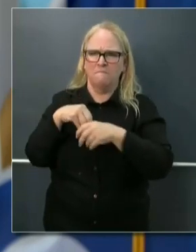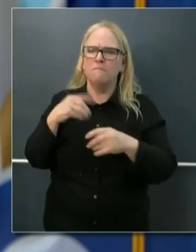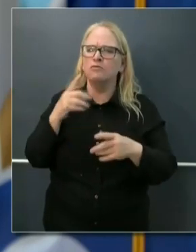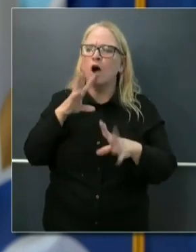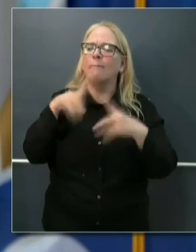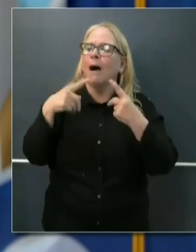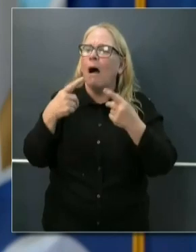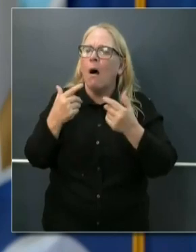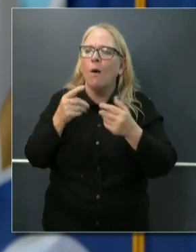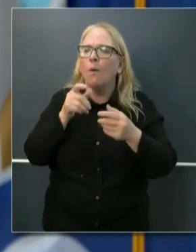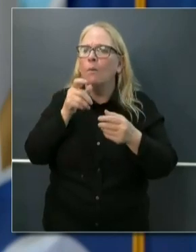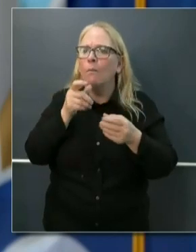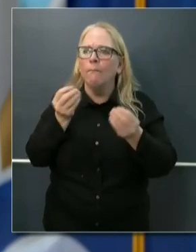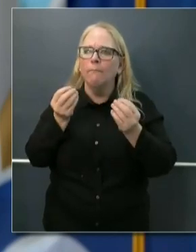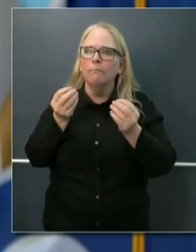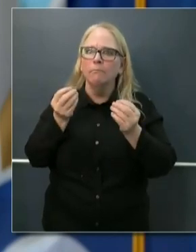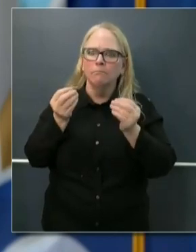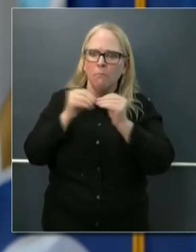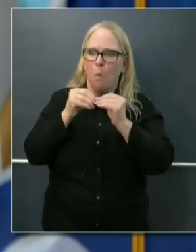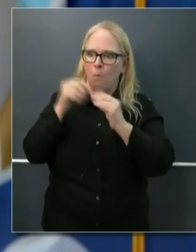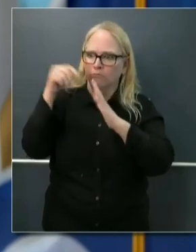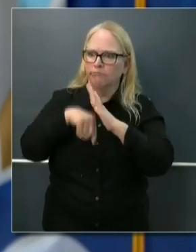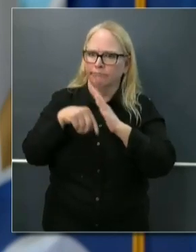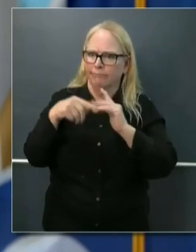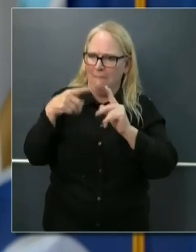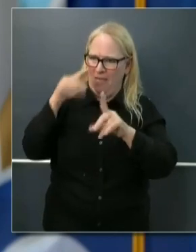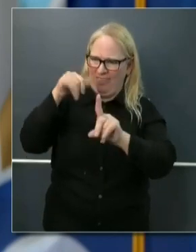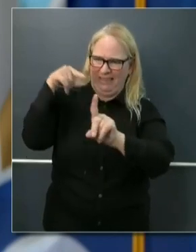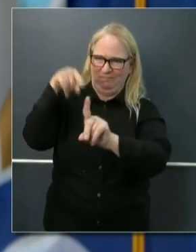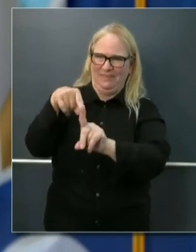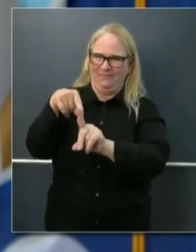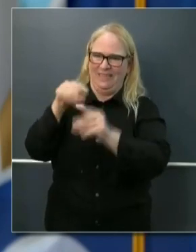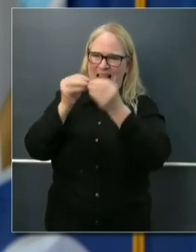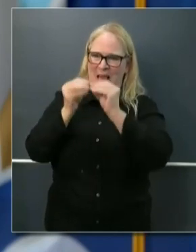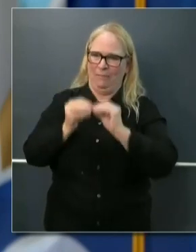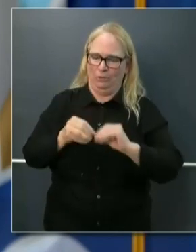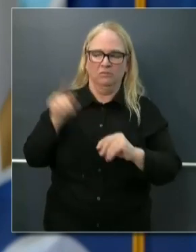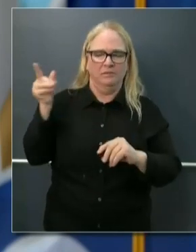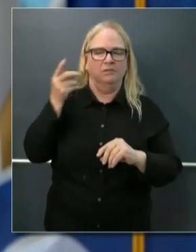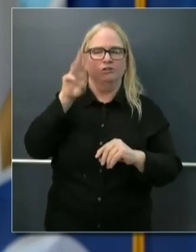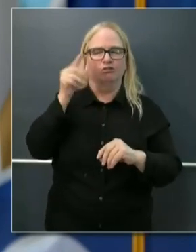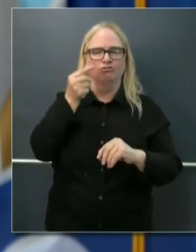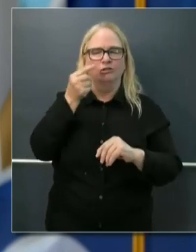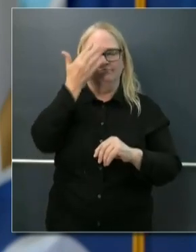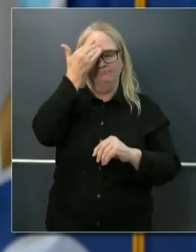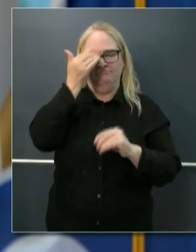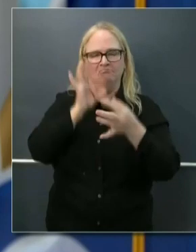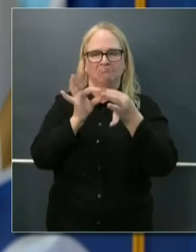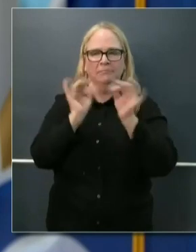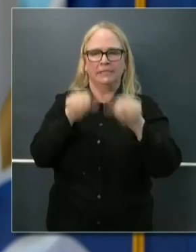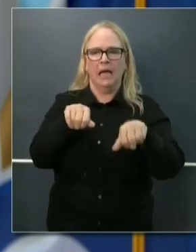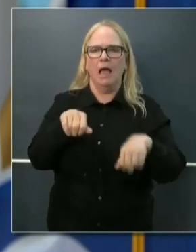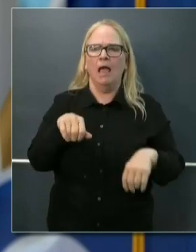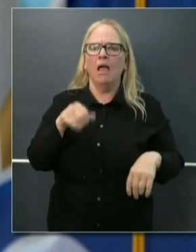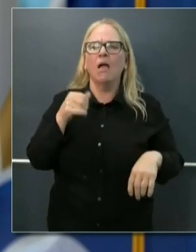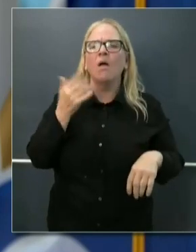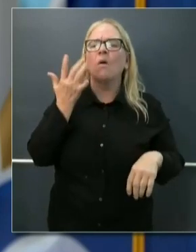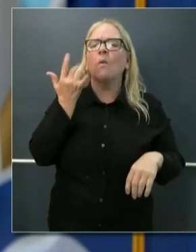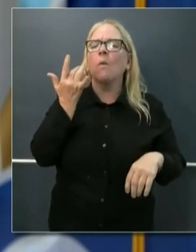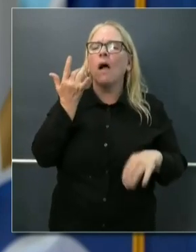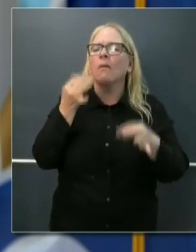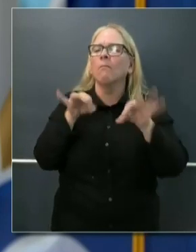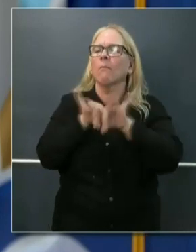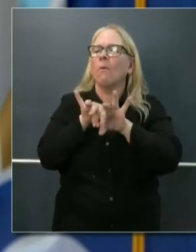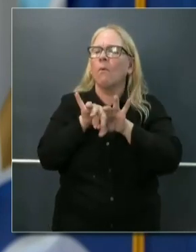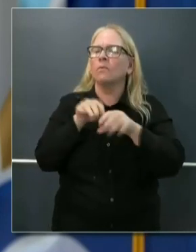more about those specific conversations and talk a little bit more specifically about why they felt it was important to begin to